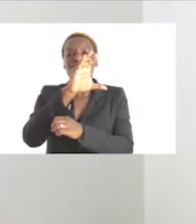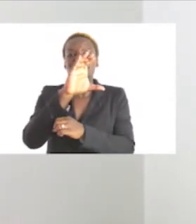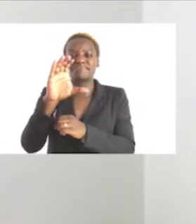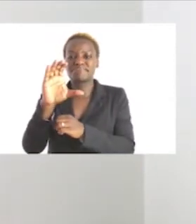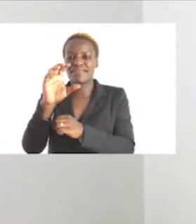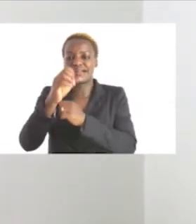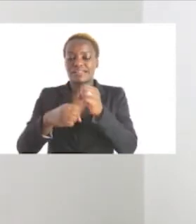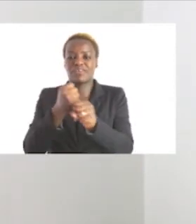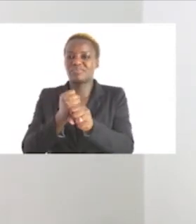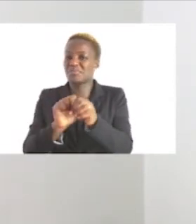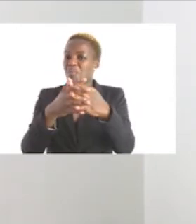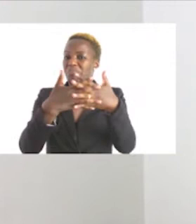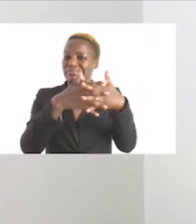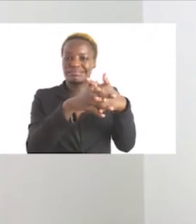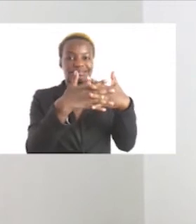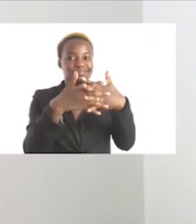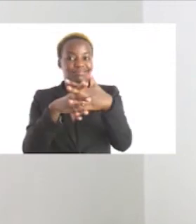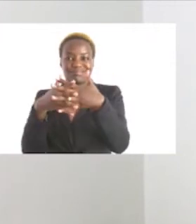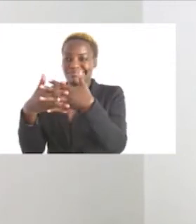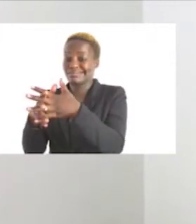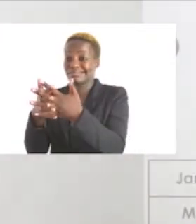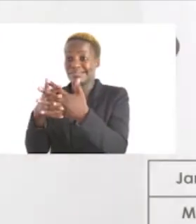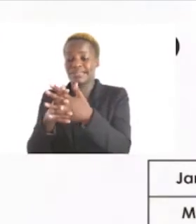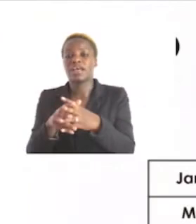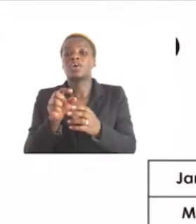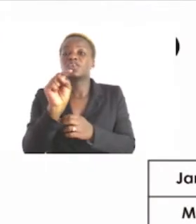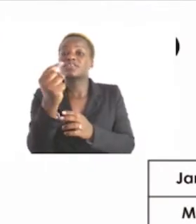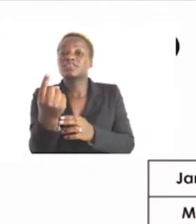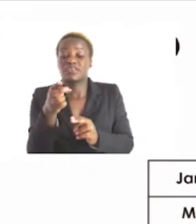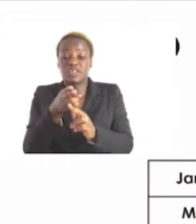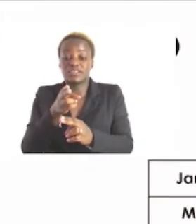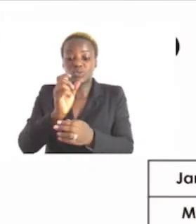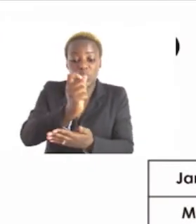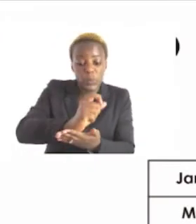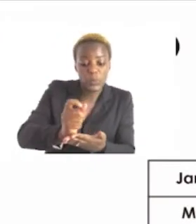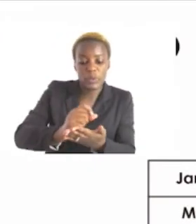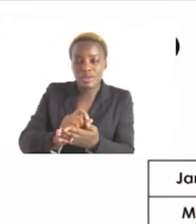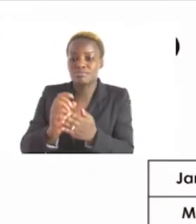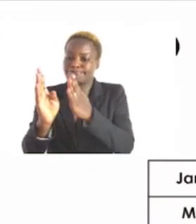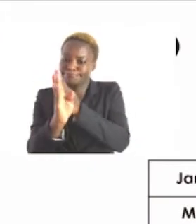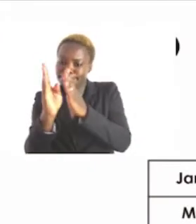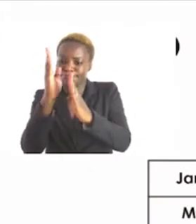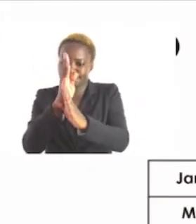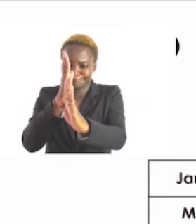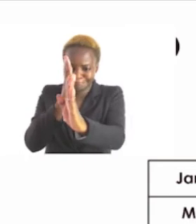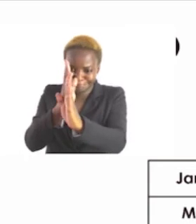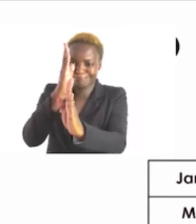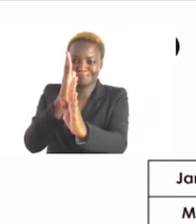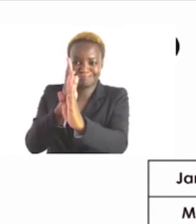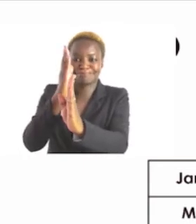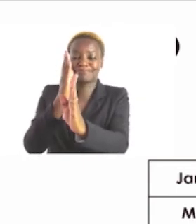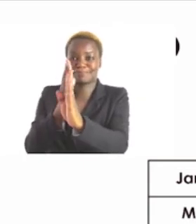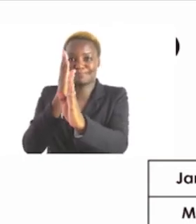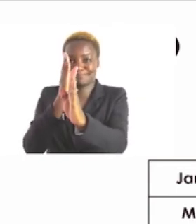are not in order. But as you are going to answer the questions, you have to arrange the months accordingly. I